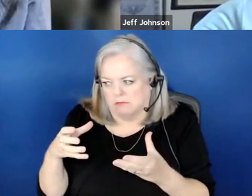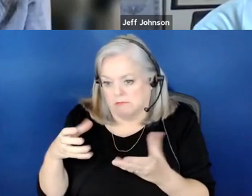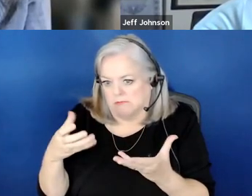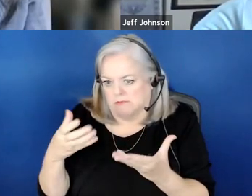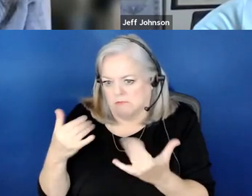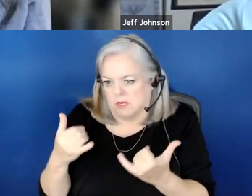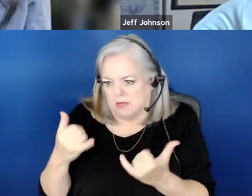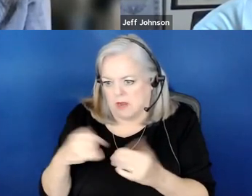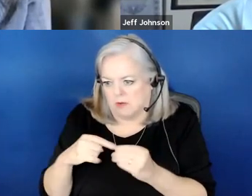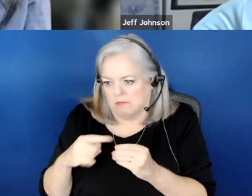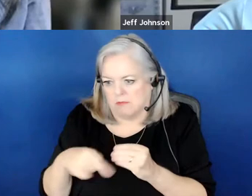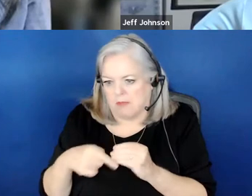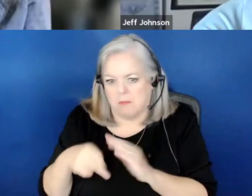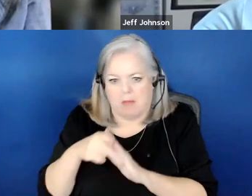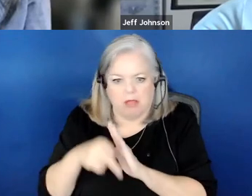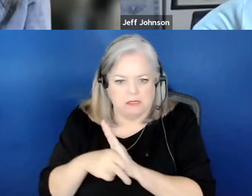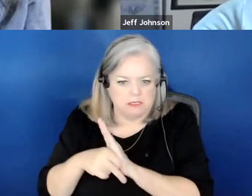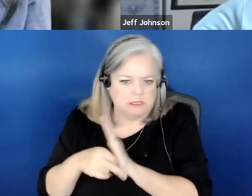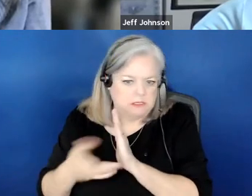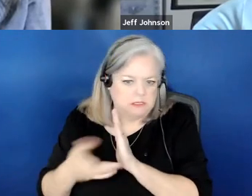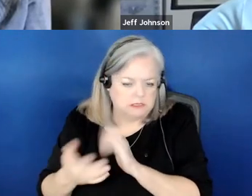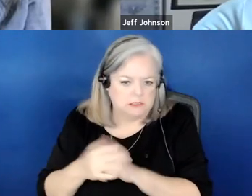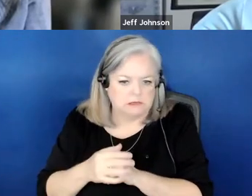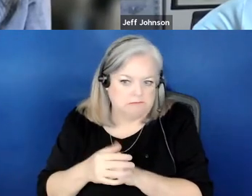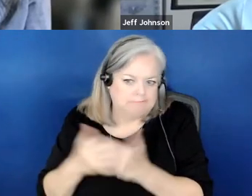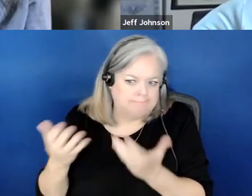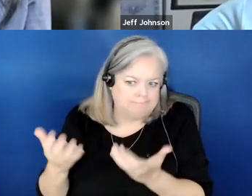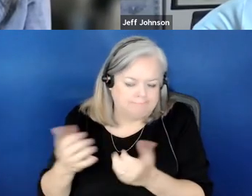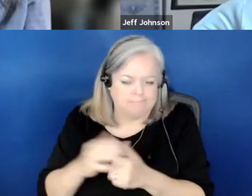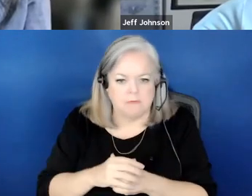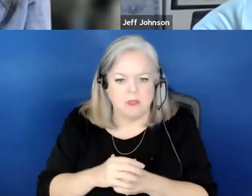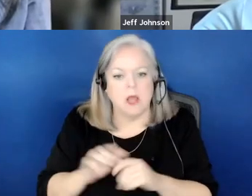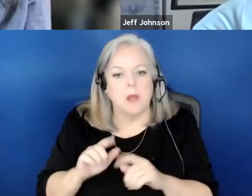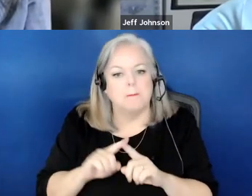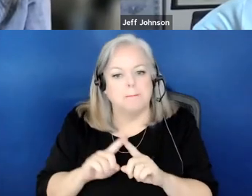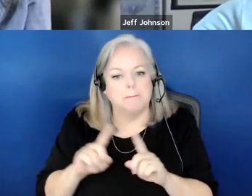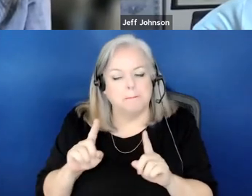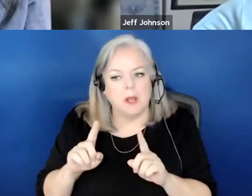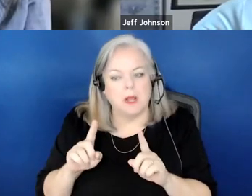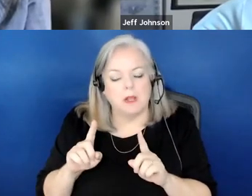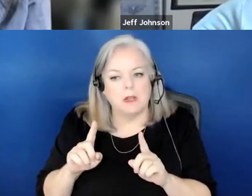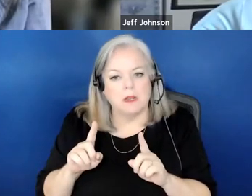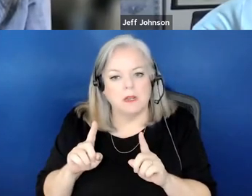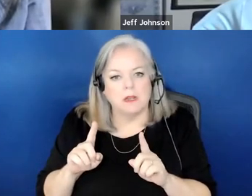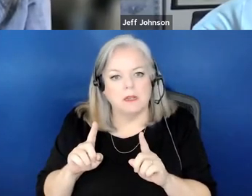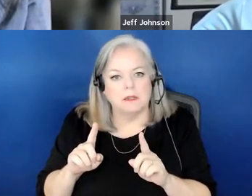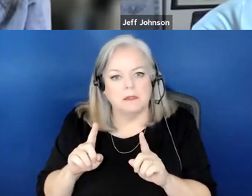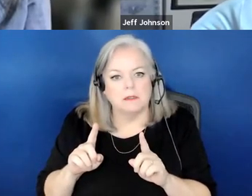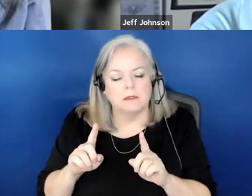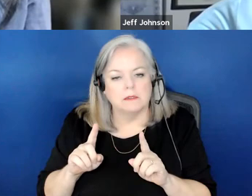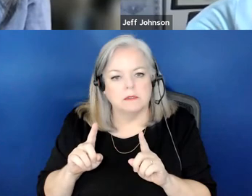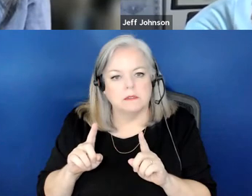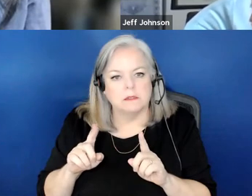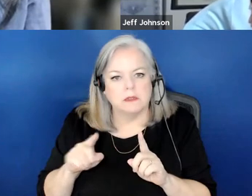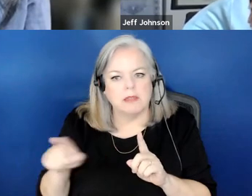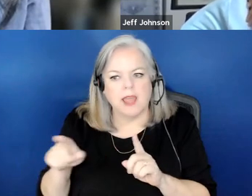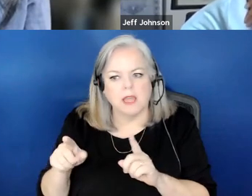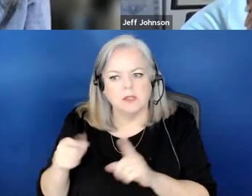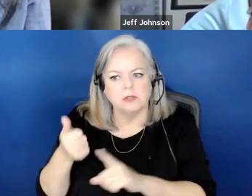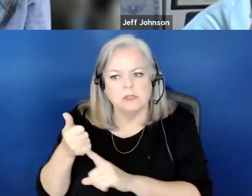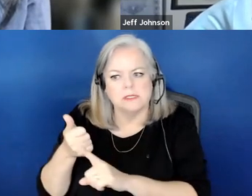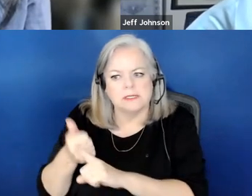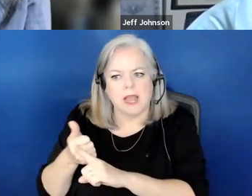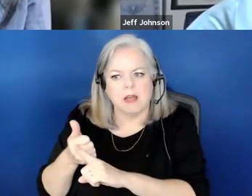policy per se, but they are a self-advocacy